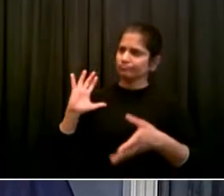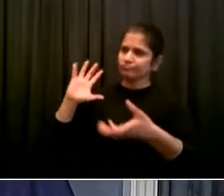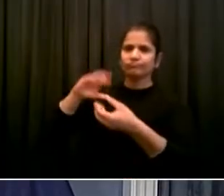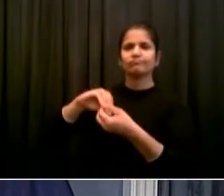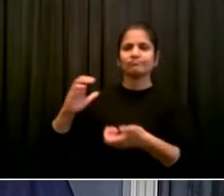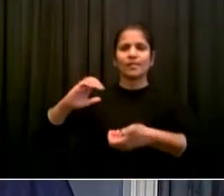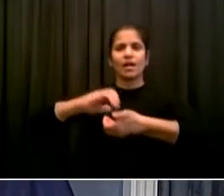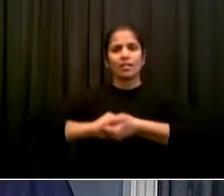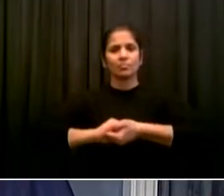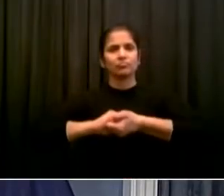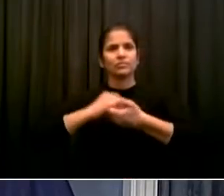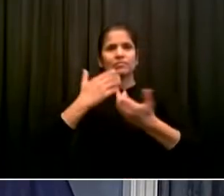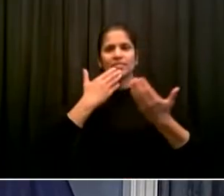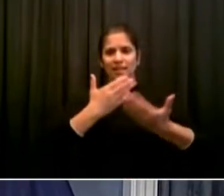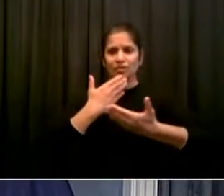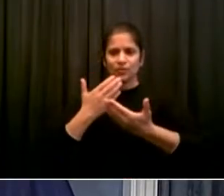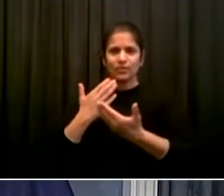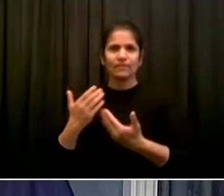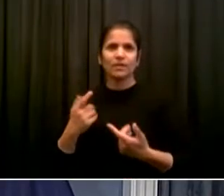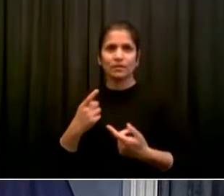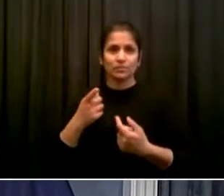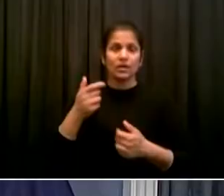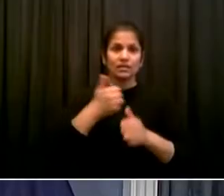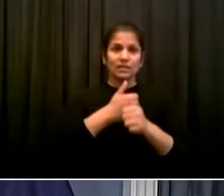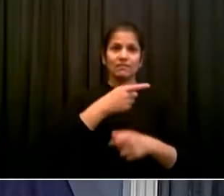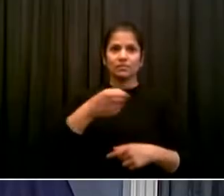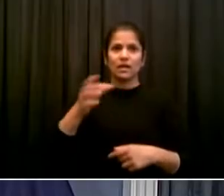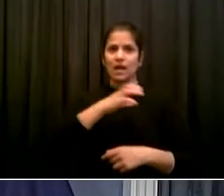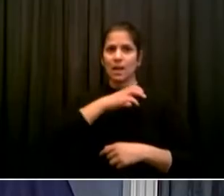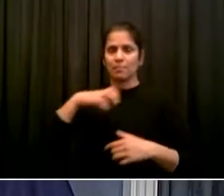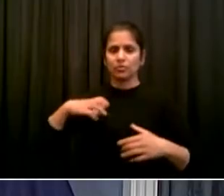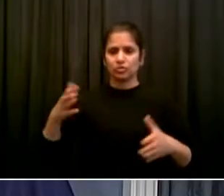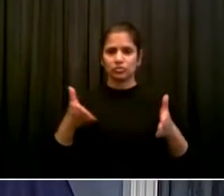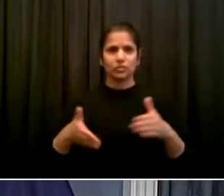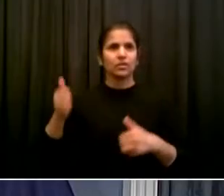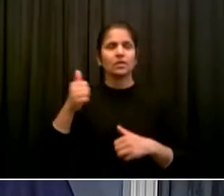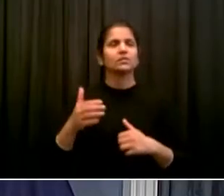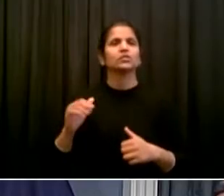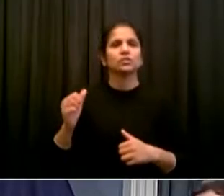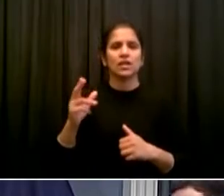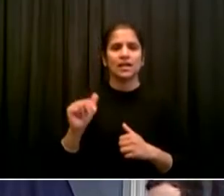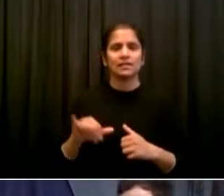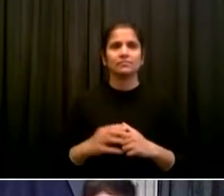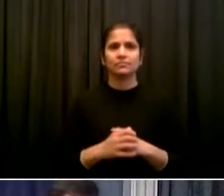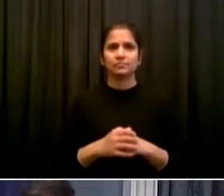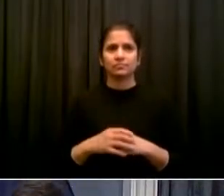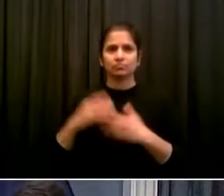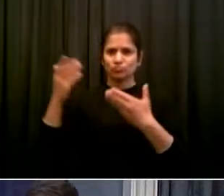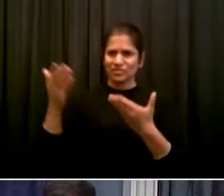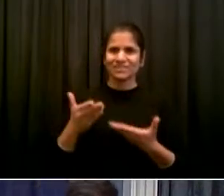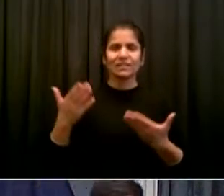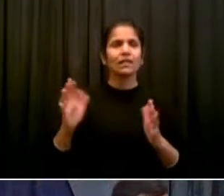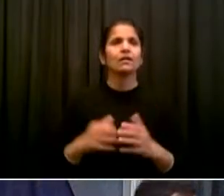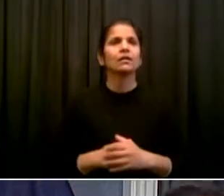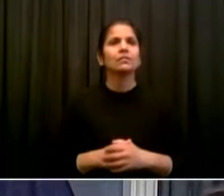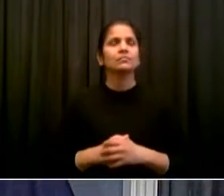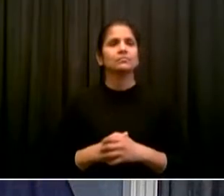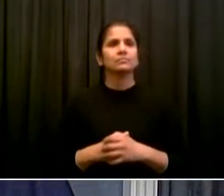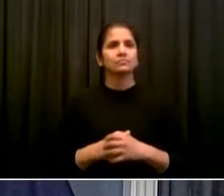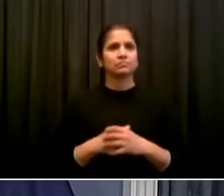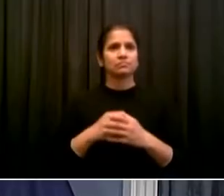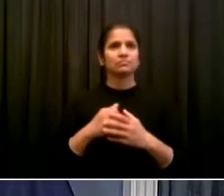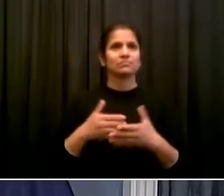to contribute and to help bring the voice of the community to the table. Working together, Arva and Wes and